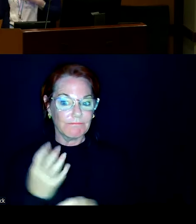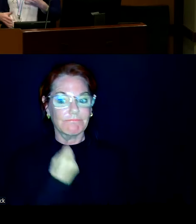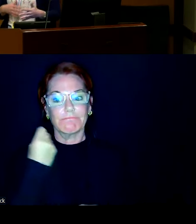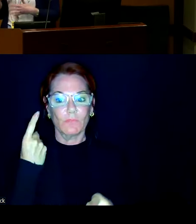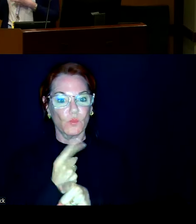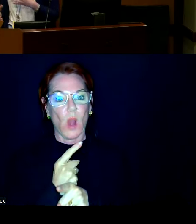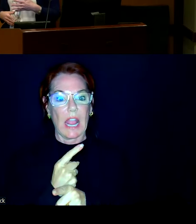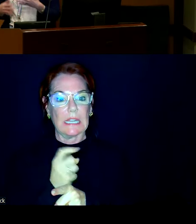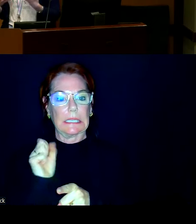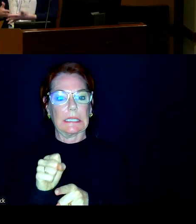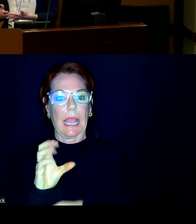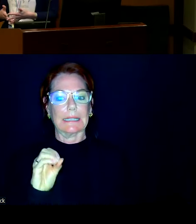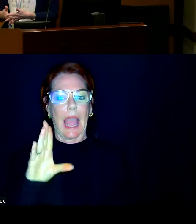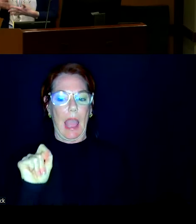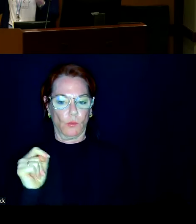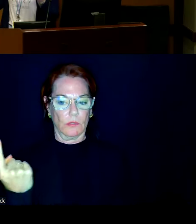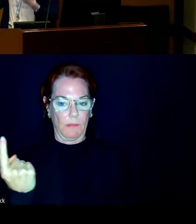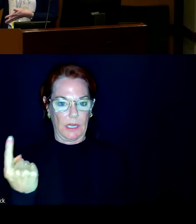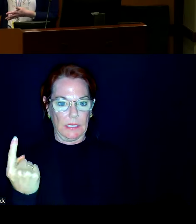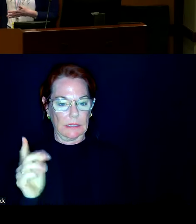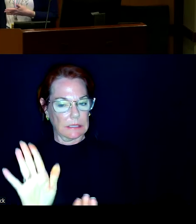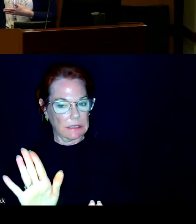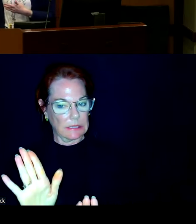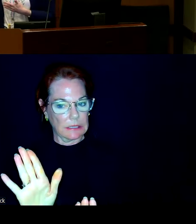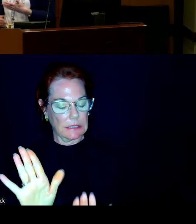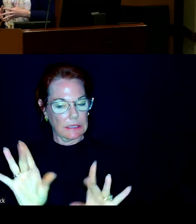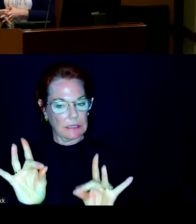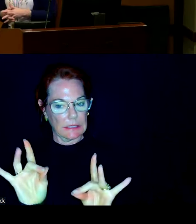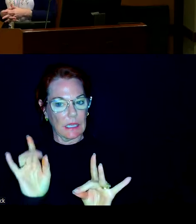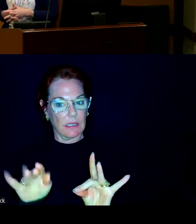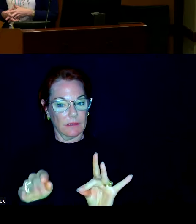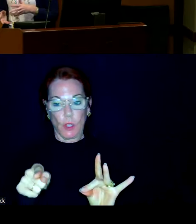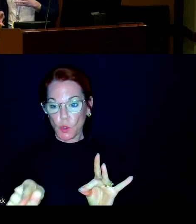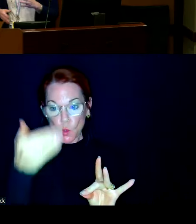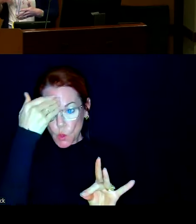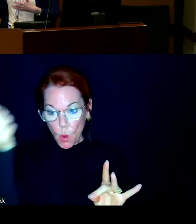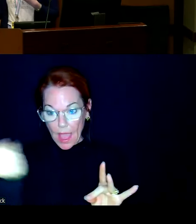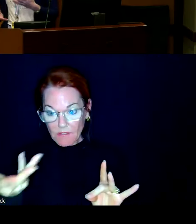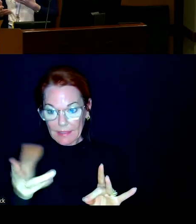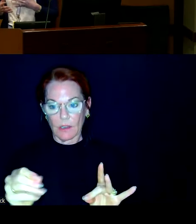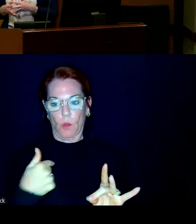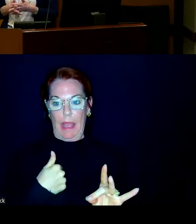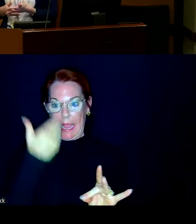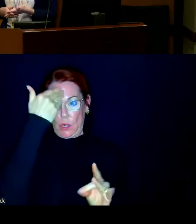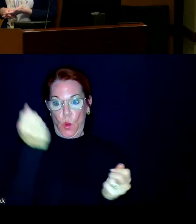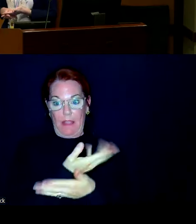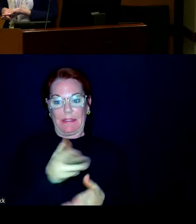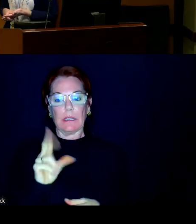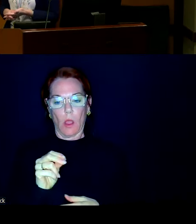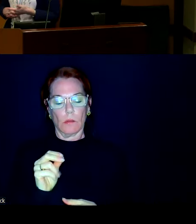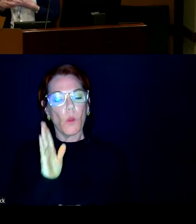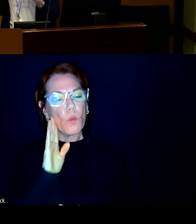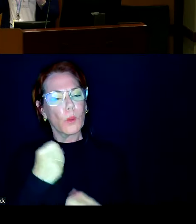Again, this is where it's really important. I don't know everything, you don't know everything, and we're gonna make mistakes. And there's situations that are really